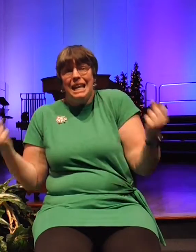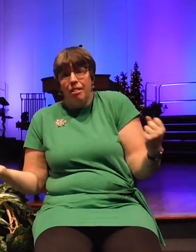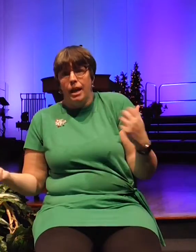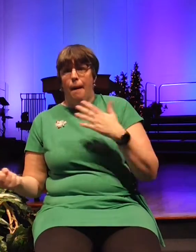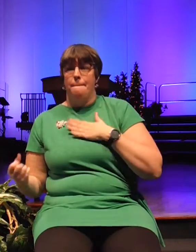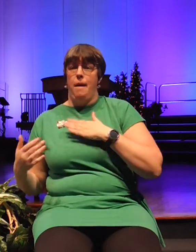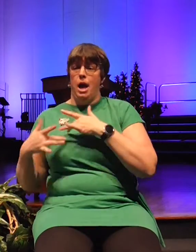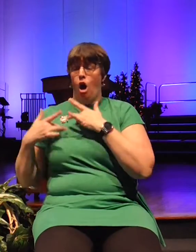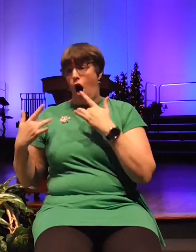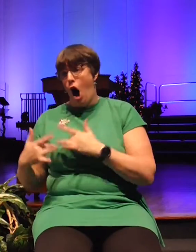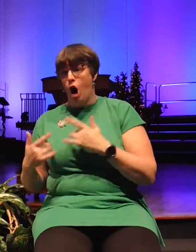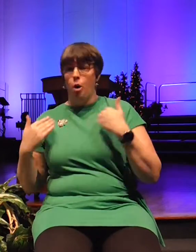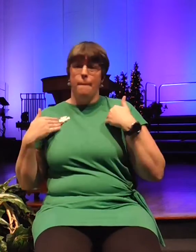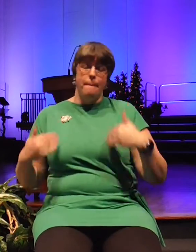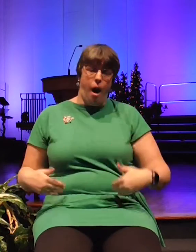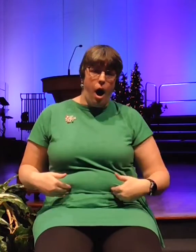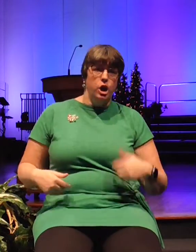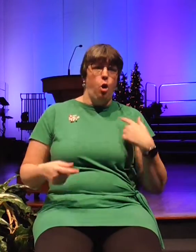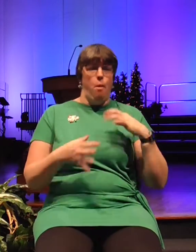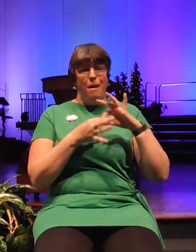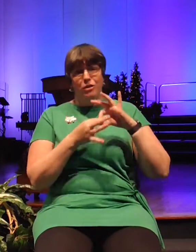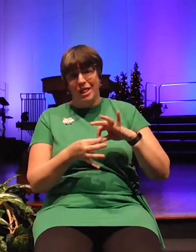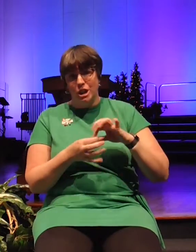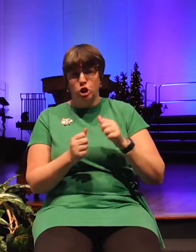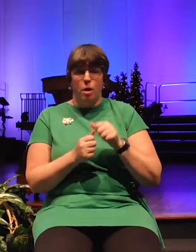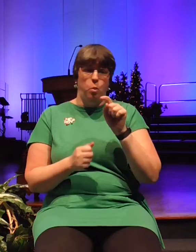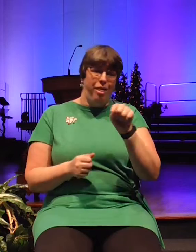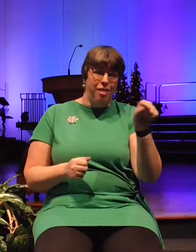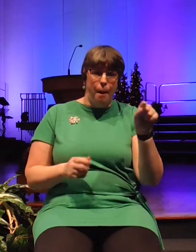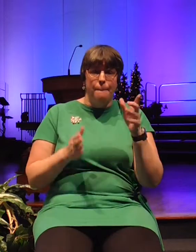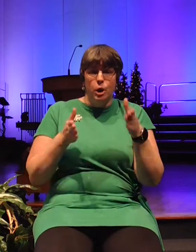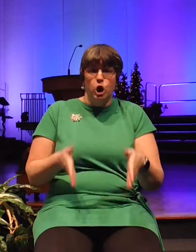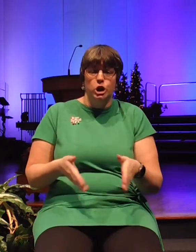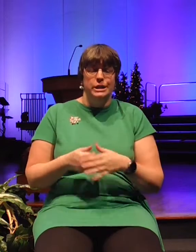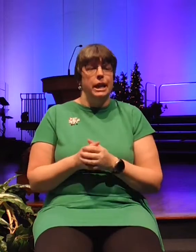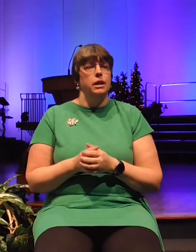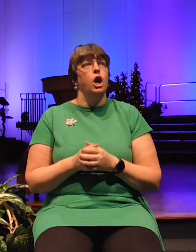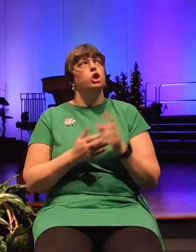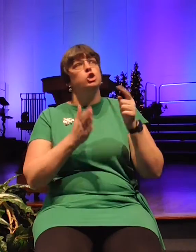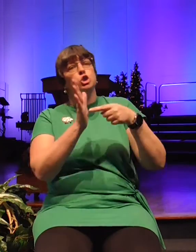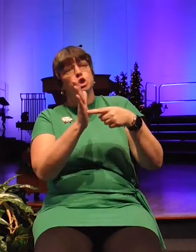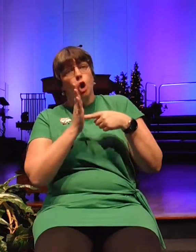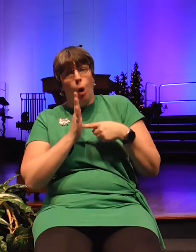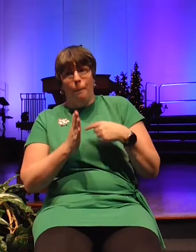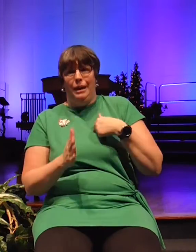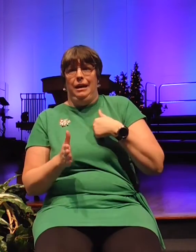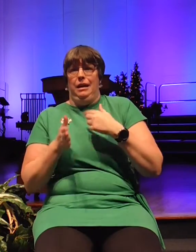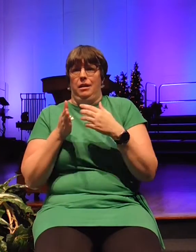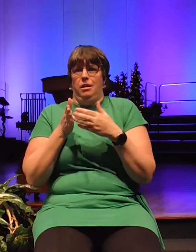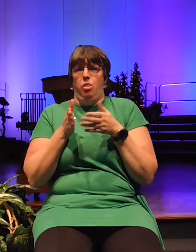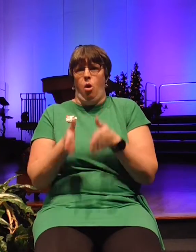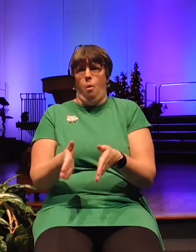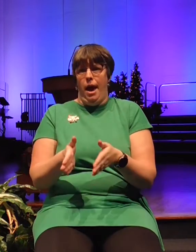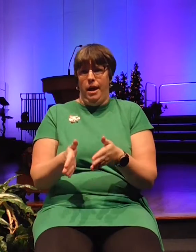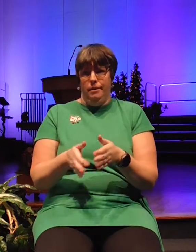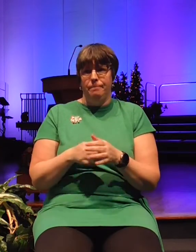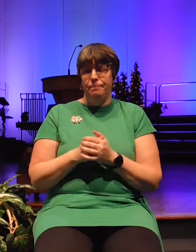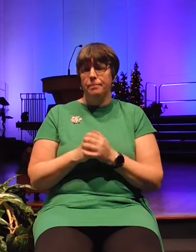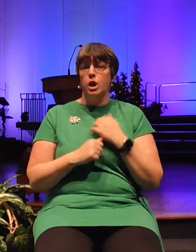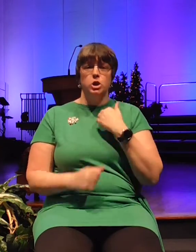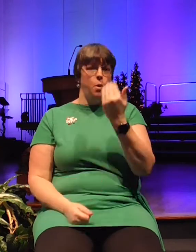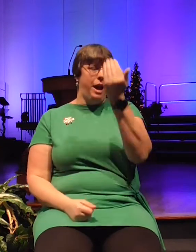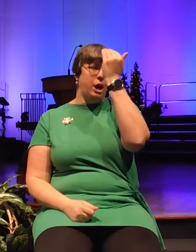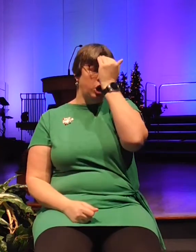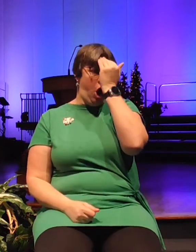or in my body or in my relationship with so-and-so. Show me the way. And what I know is